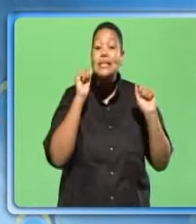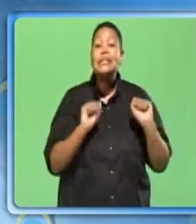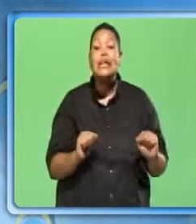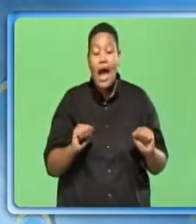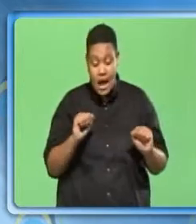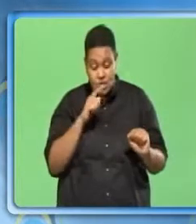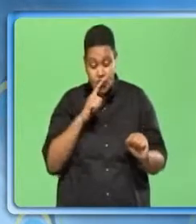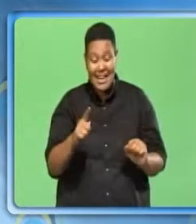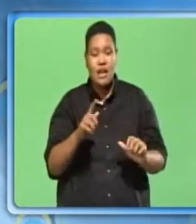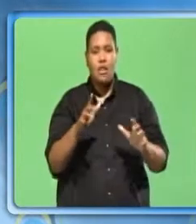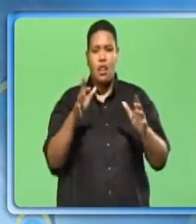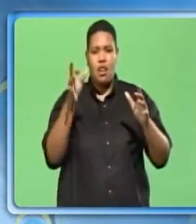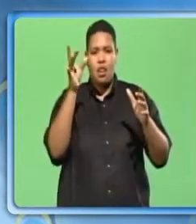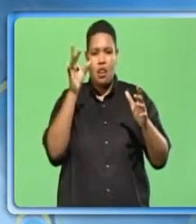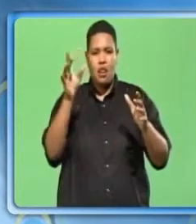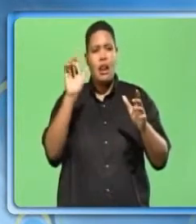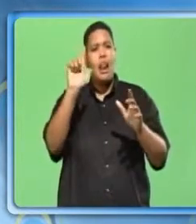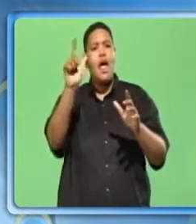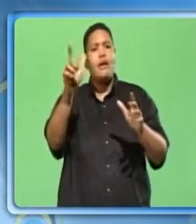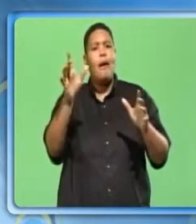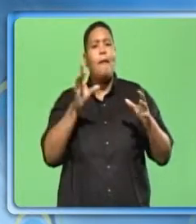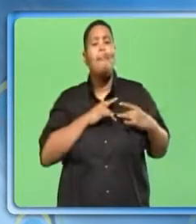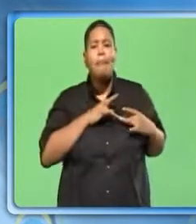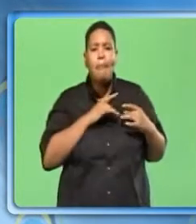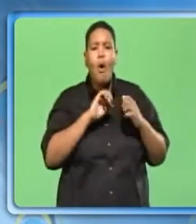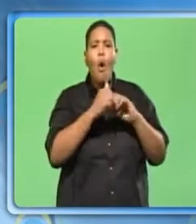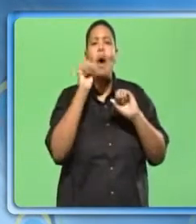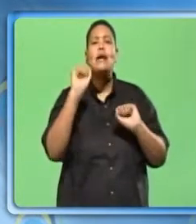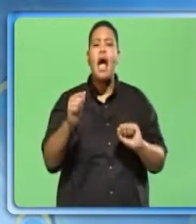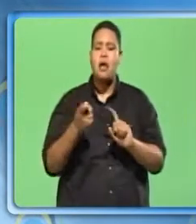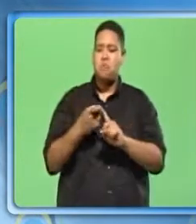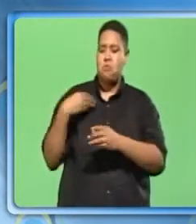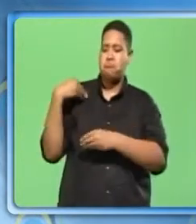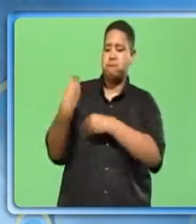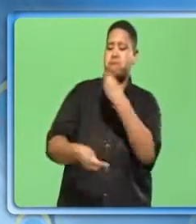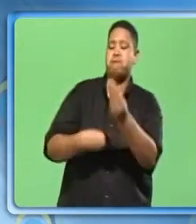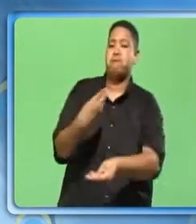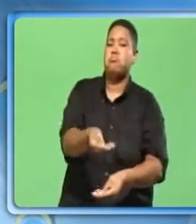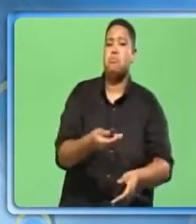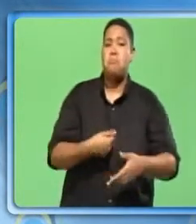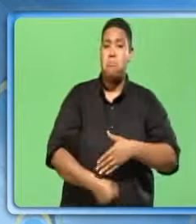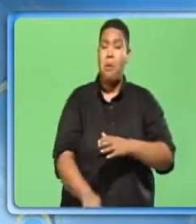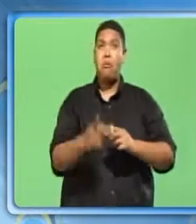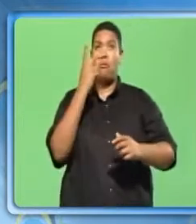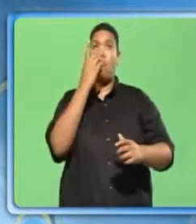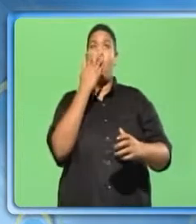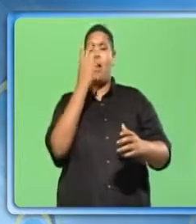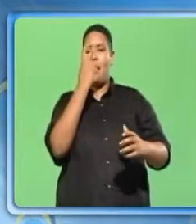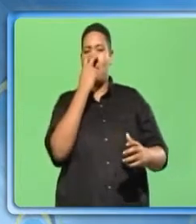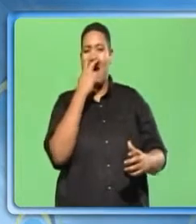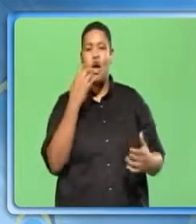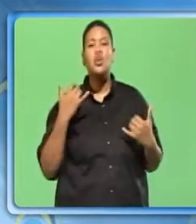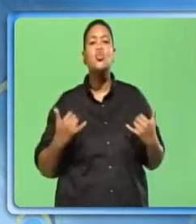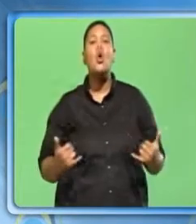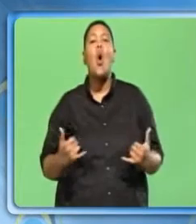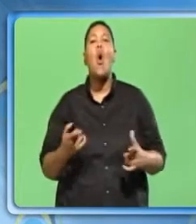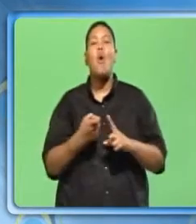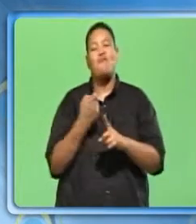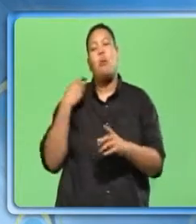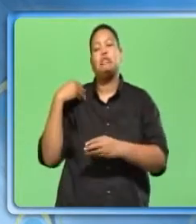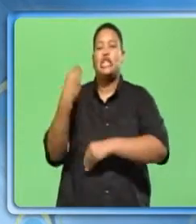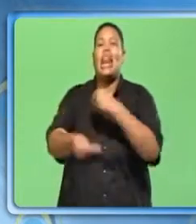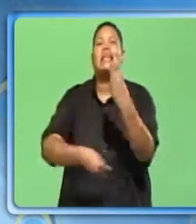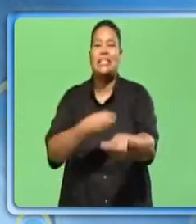be acquired, or it can be congenital or genetic. The most prevalent form of color blindness would probably be